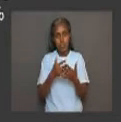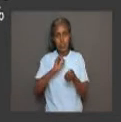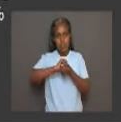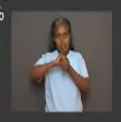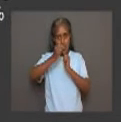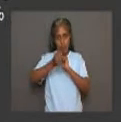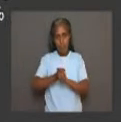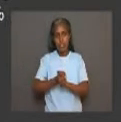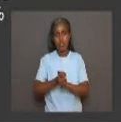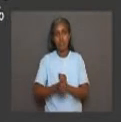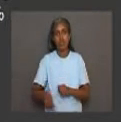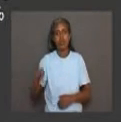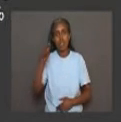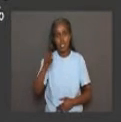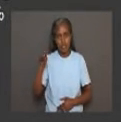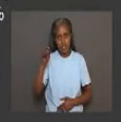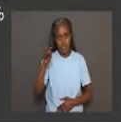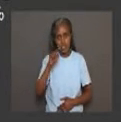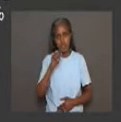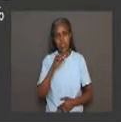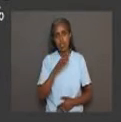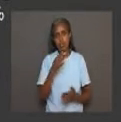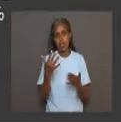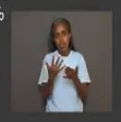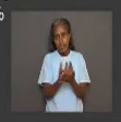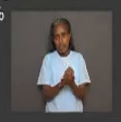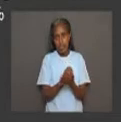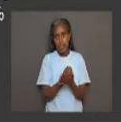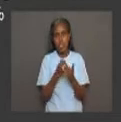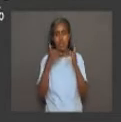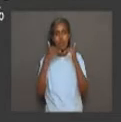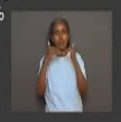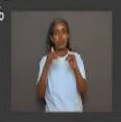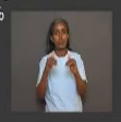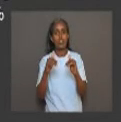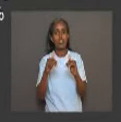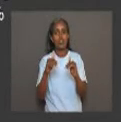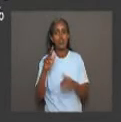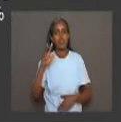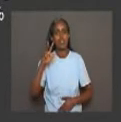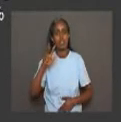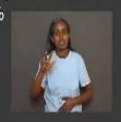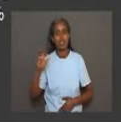converted into degrees by taking proportions of